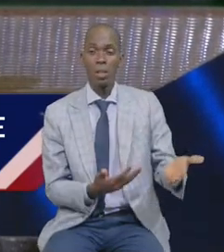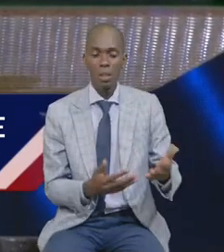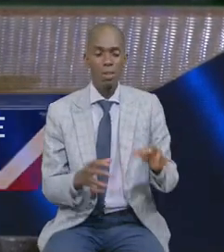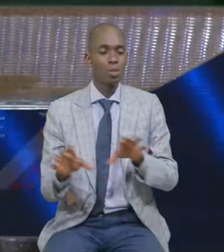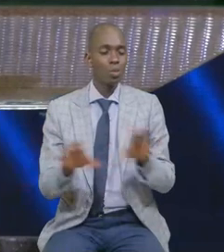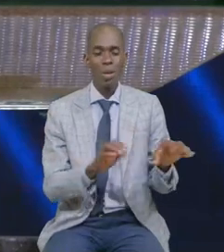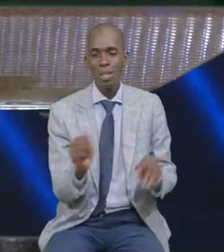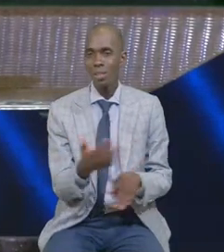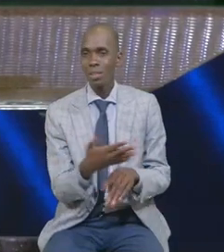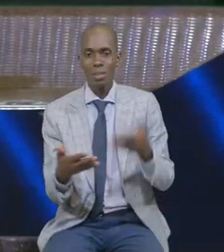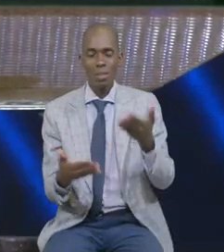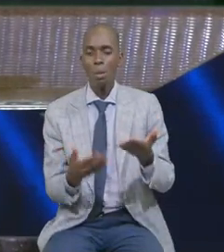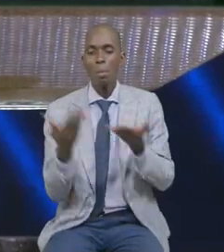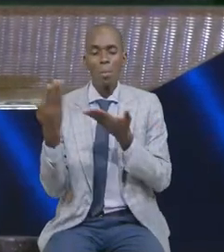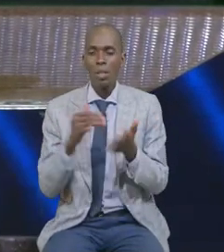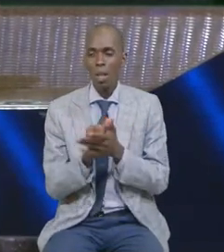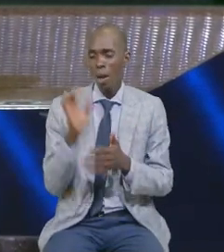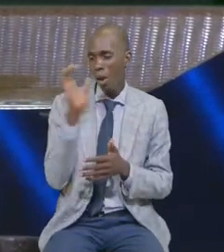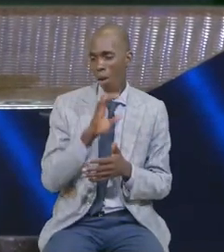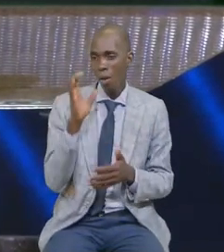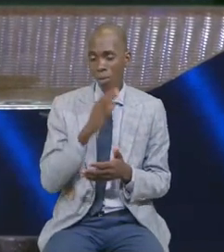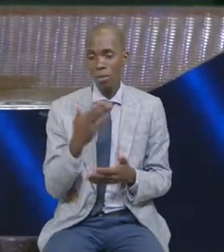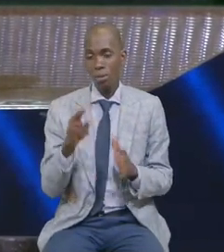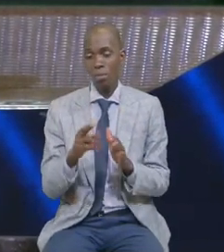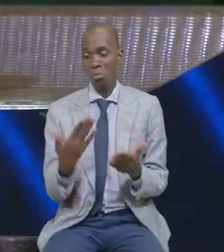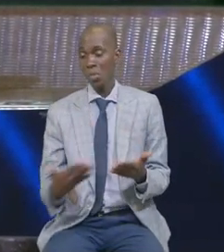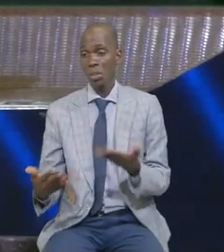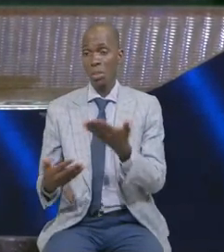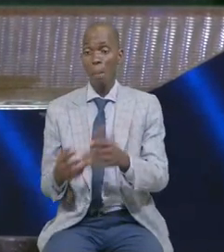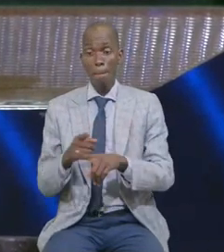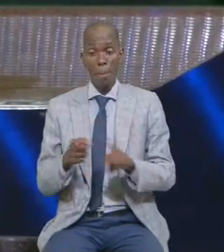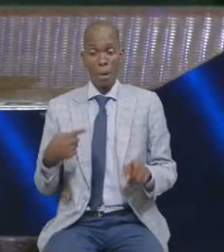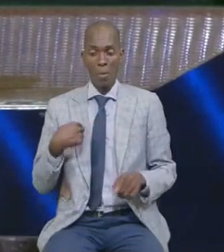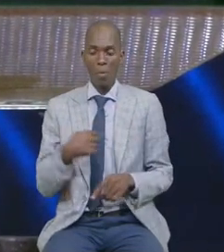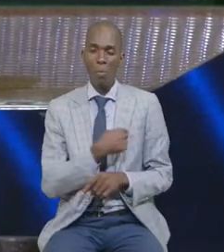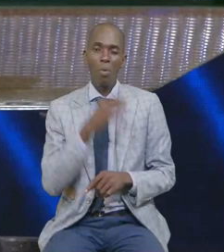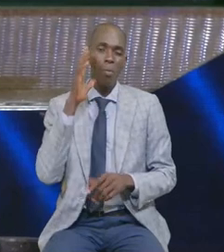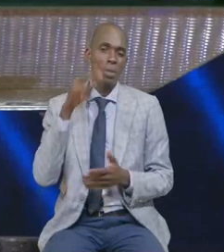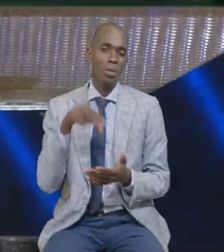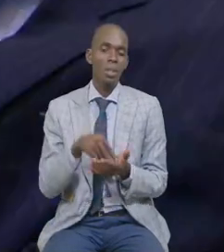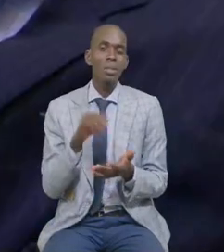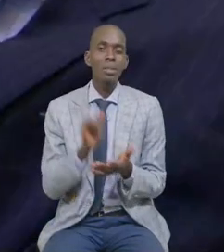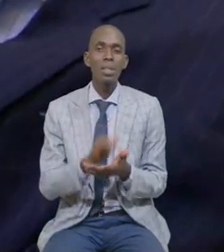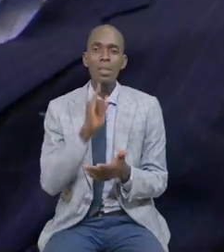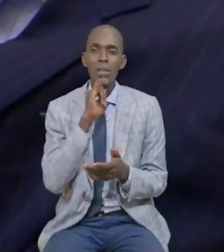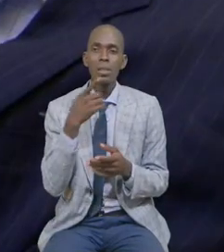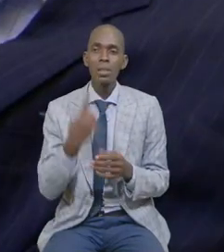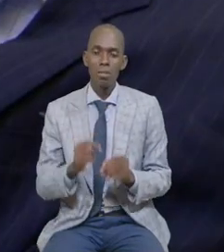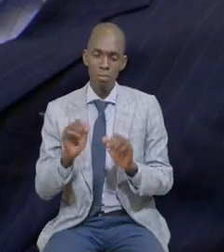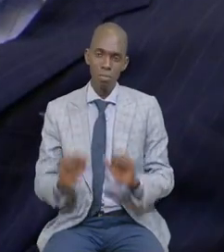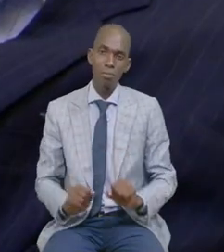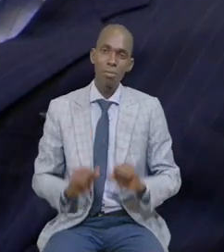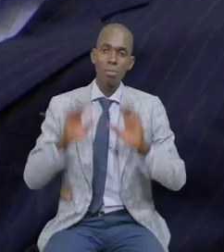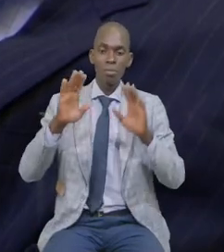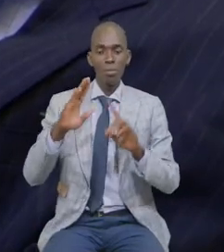can build the furnace here, but we will stand. And that's the commitment and the conviction that